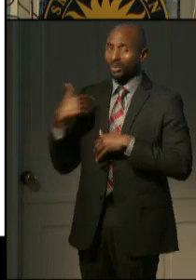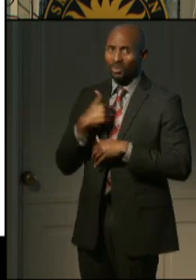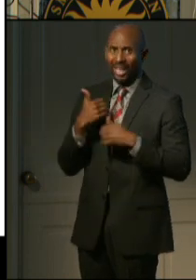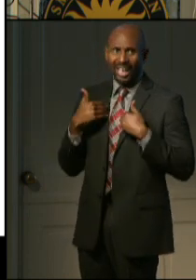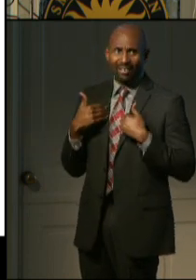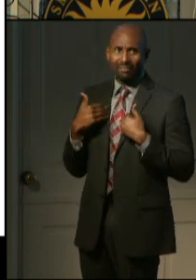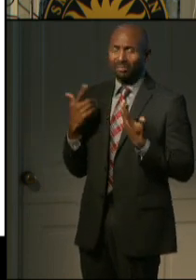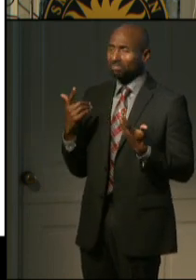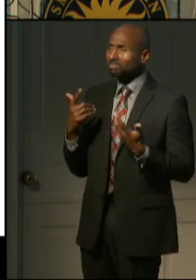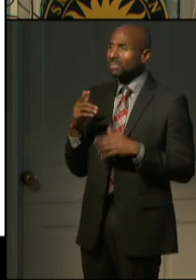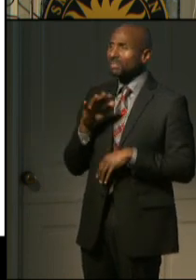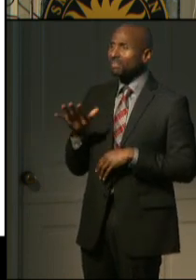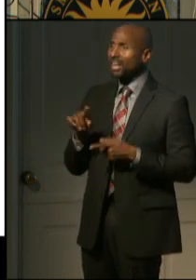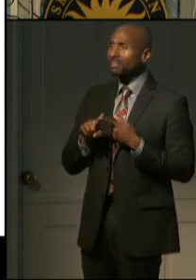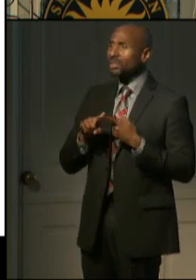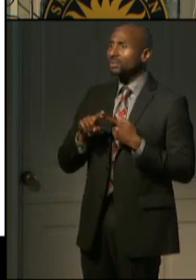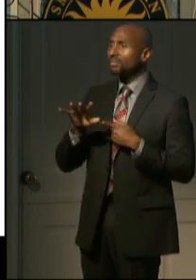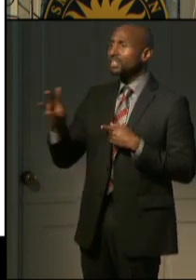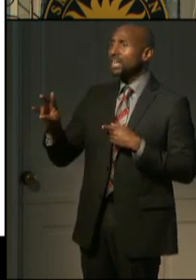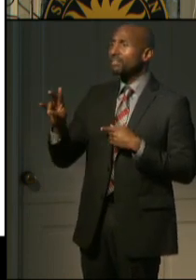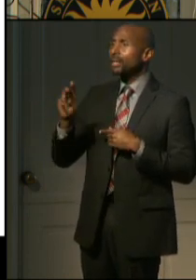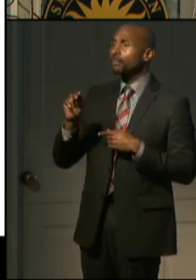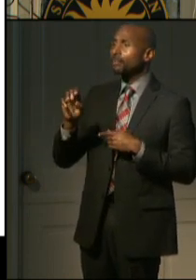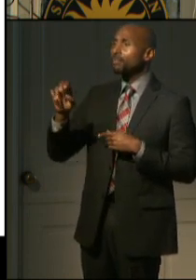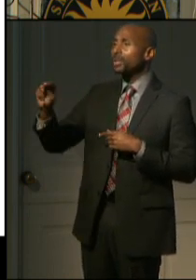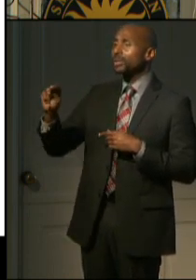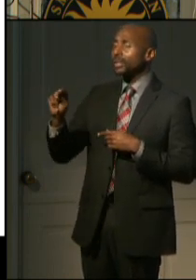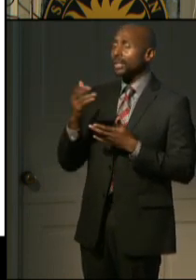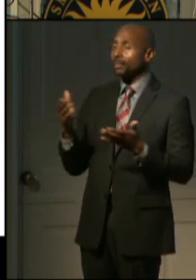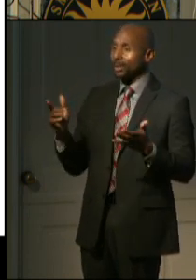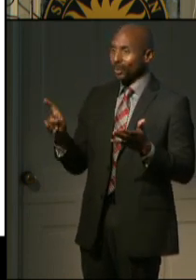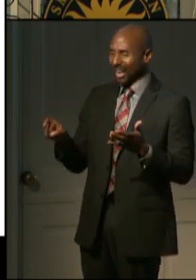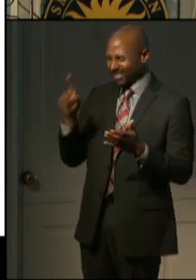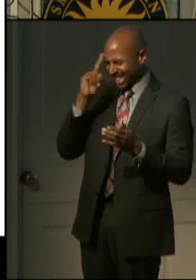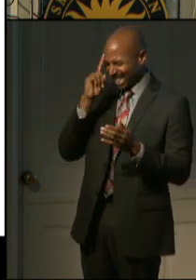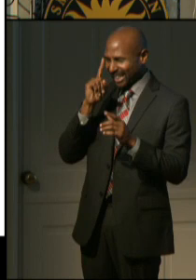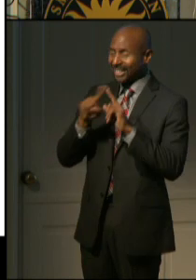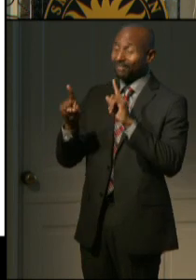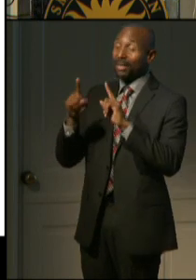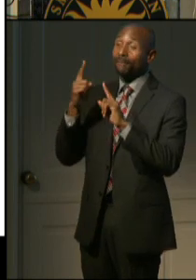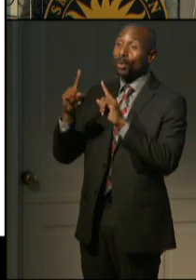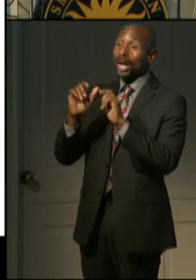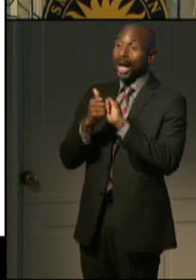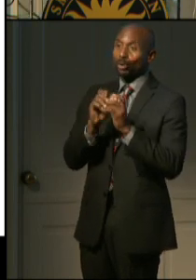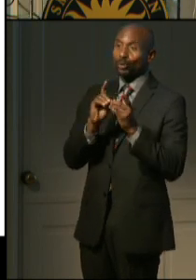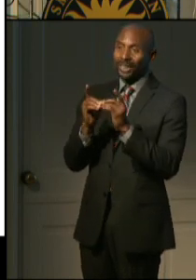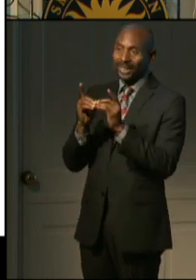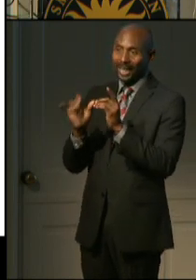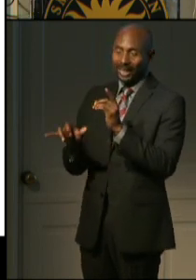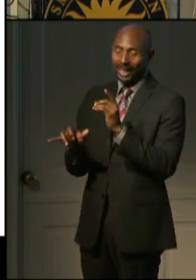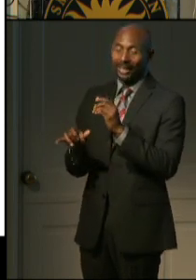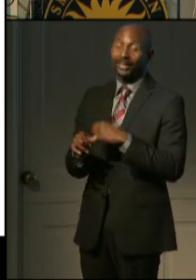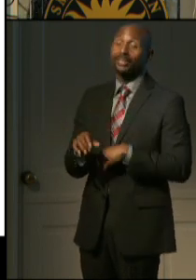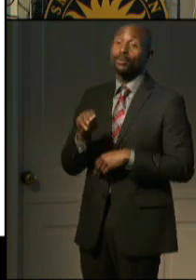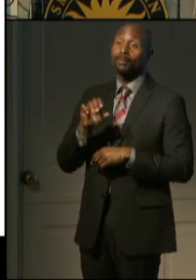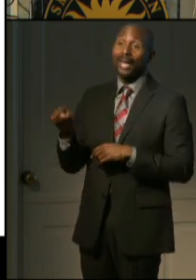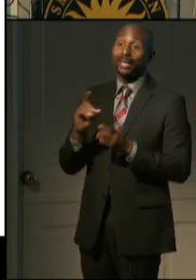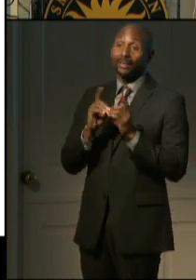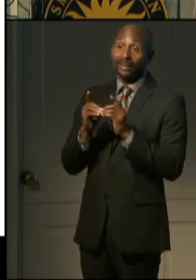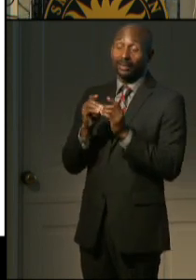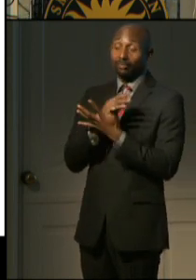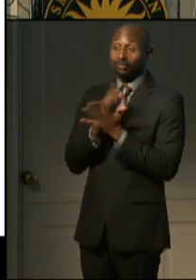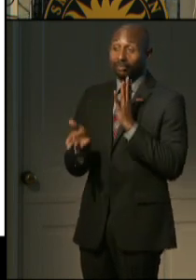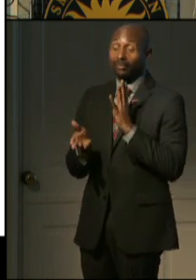157 million objects, you have to think differently about how you digitize them. So mass digitization uses industrialized workflows